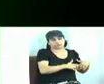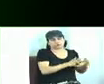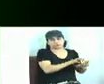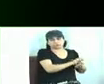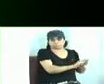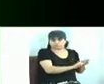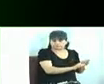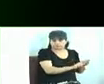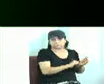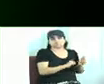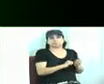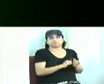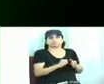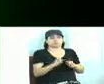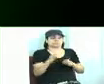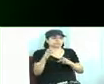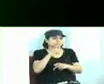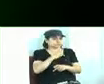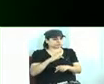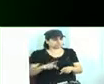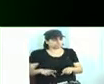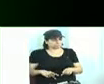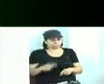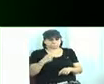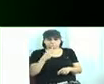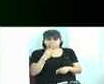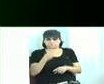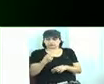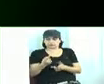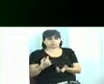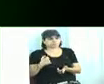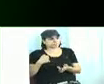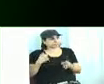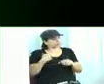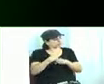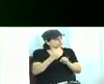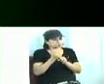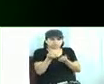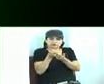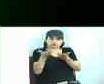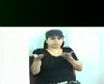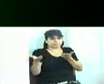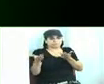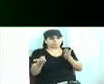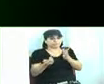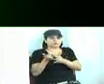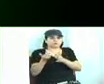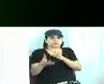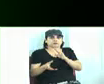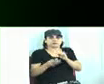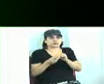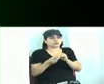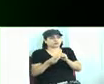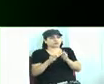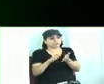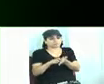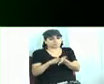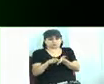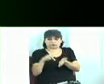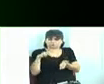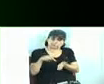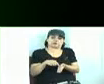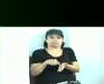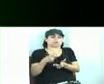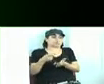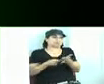The one who sat on the throne said, "Look, I am making everything new," and added, "Write this, for what